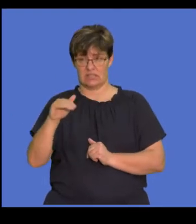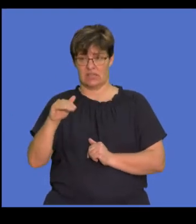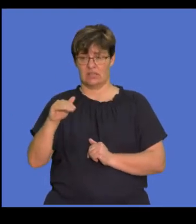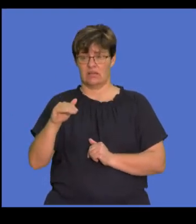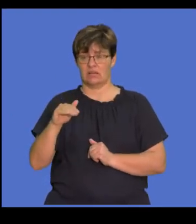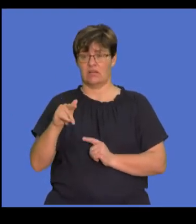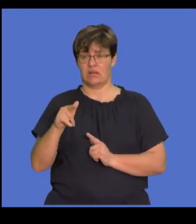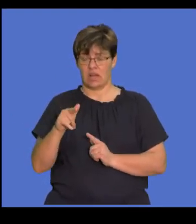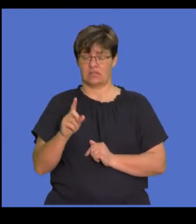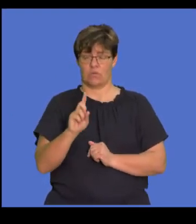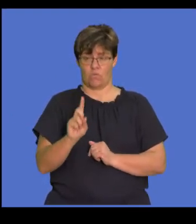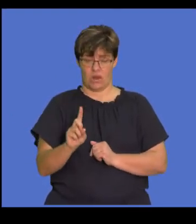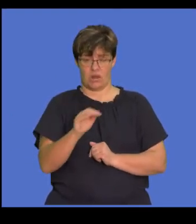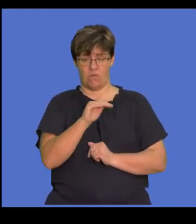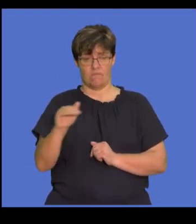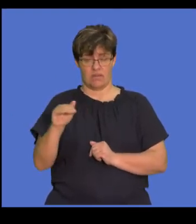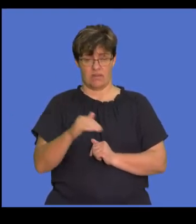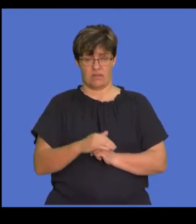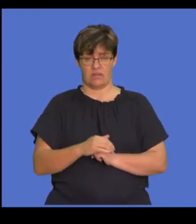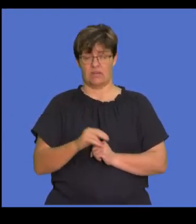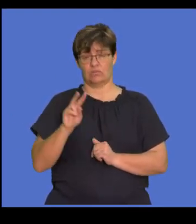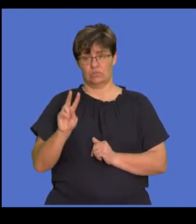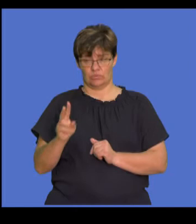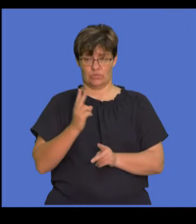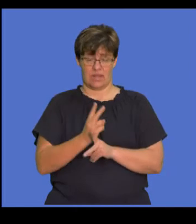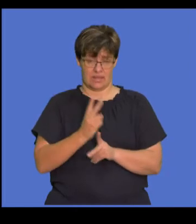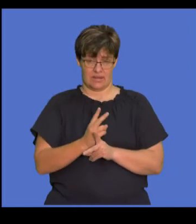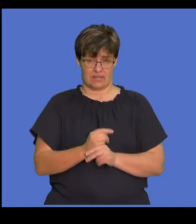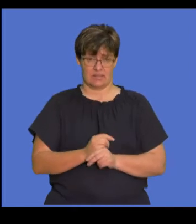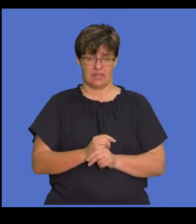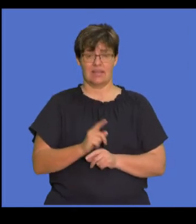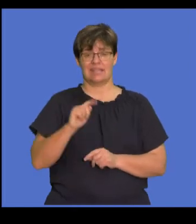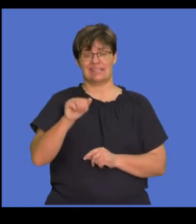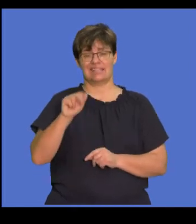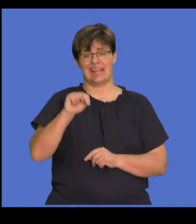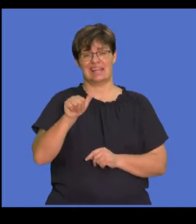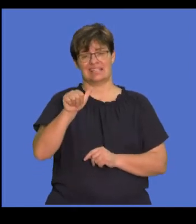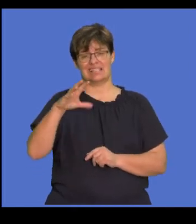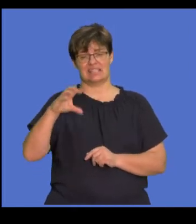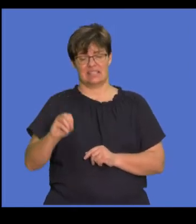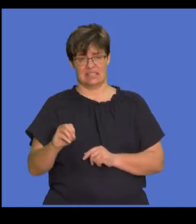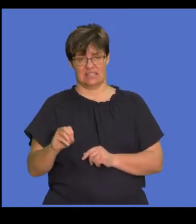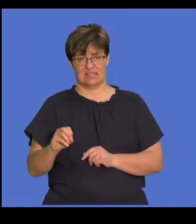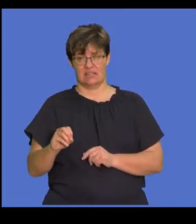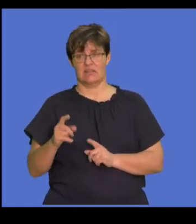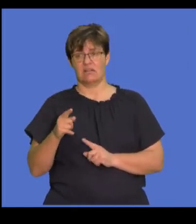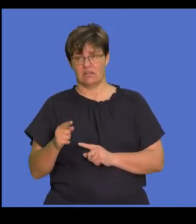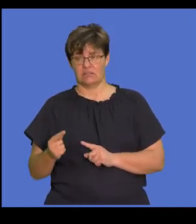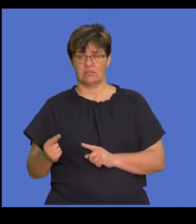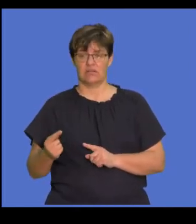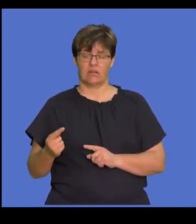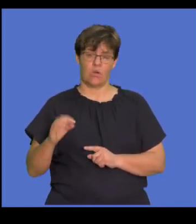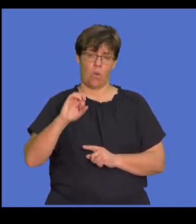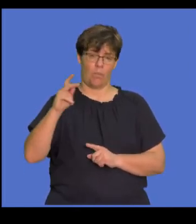exactly next to it, which is 1 over 2 again, and then tan of 60 degrees will